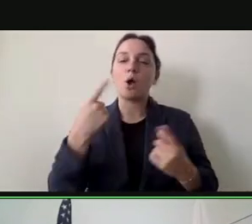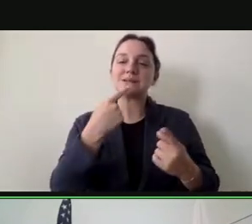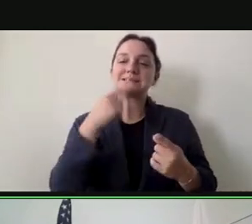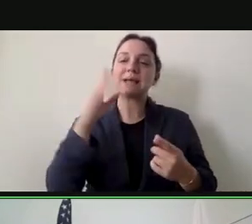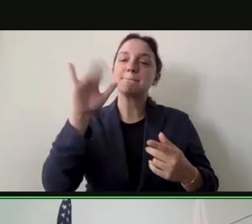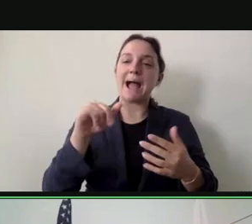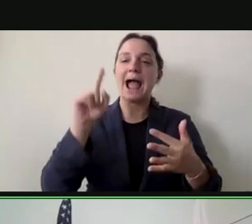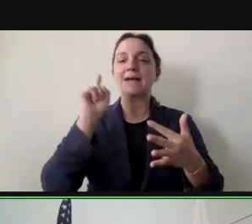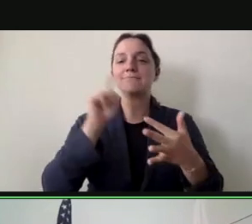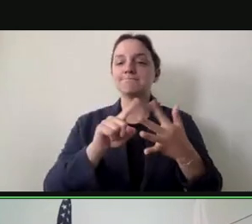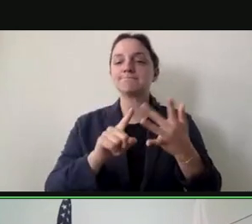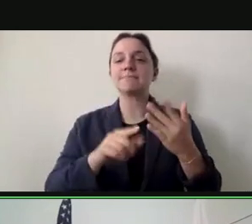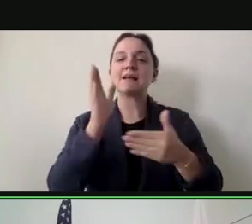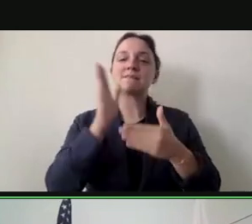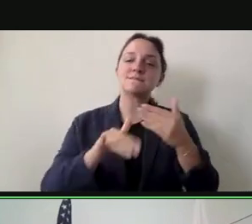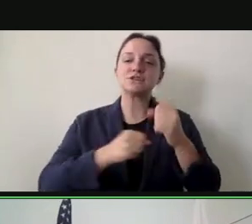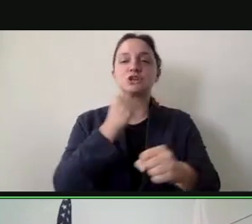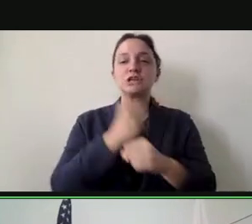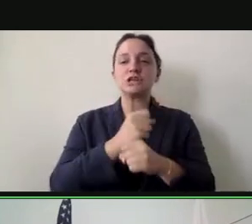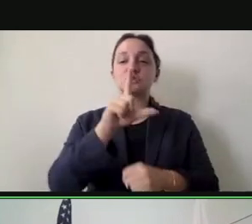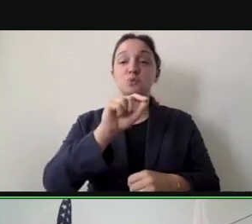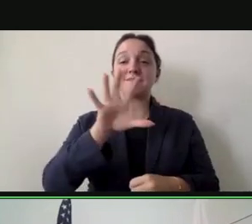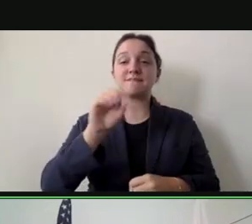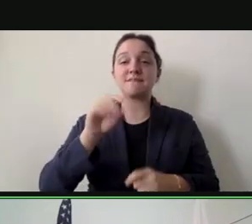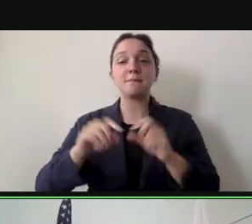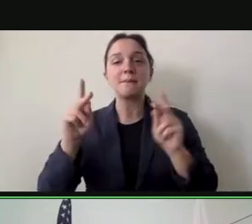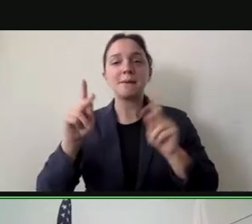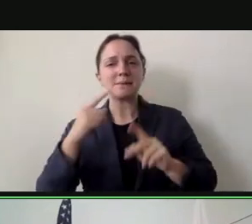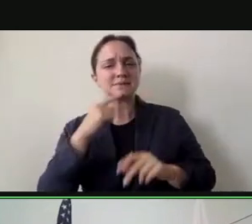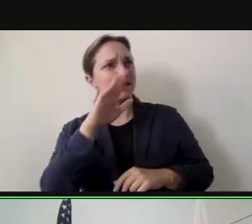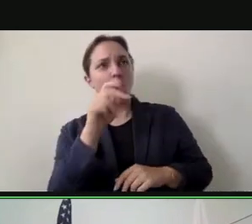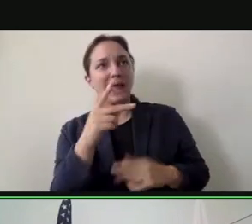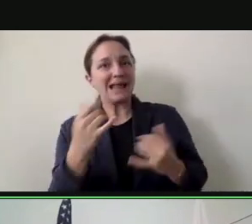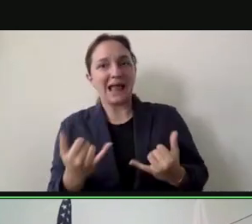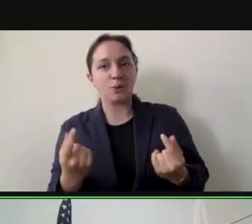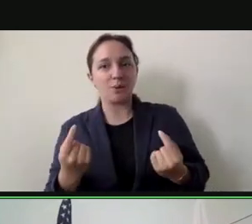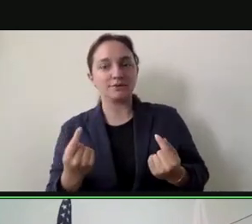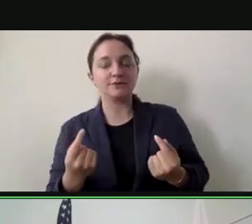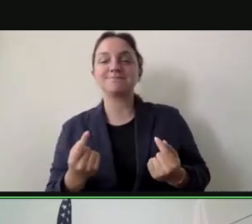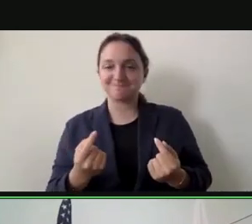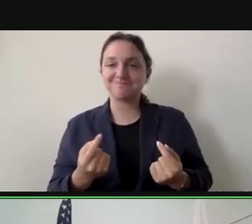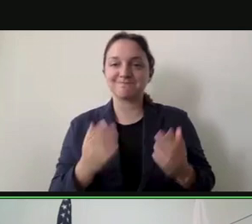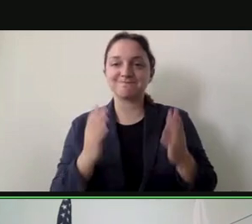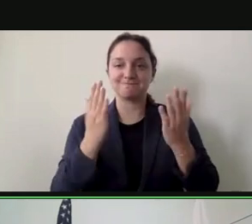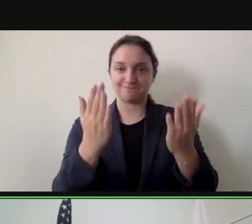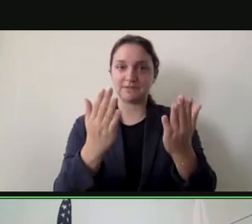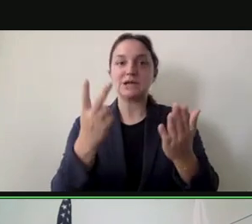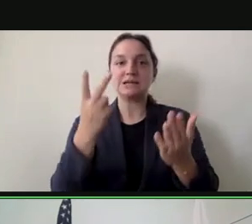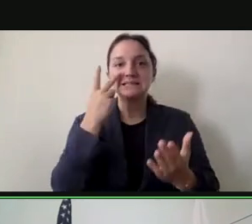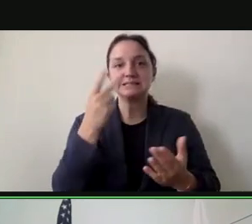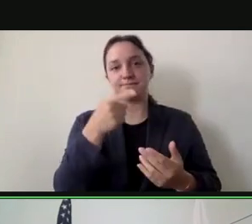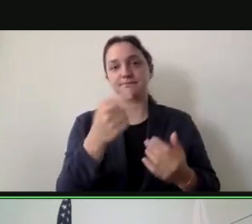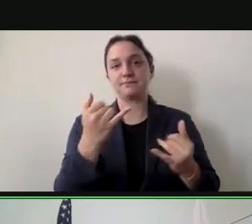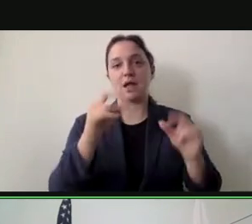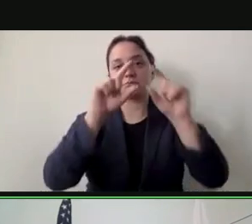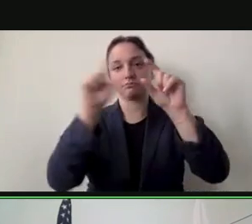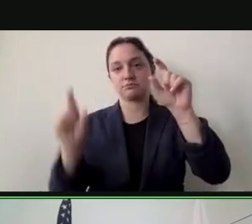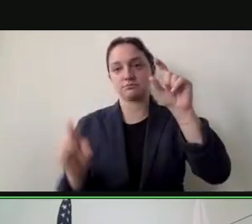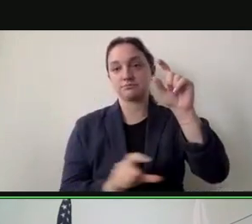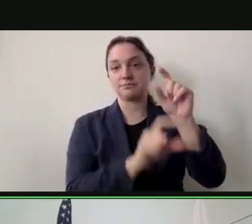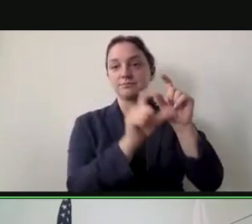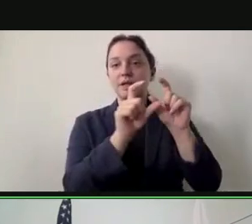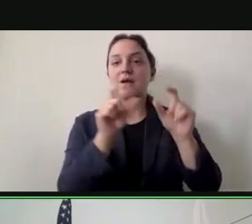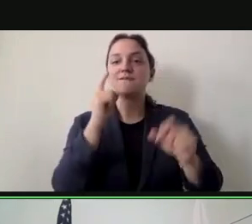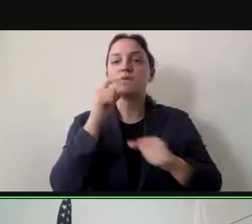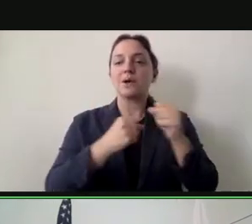want to make manifestly clear, this is all about today, and how we deliver here in 2022 and make, as President Biden